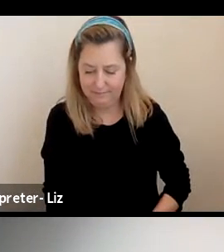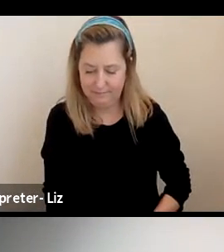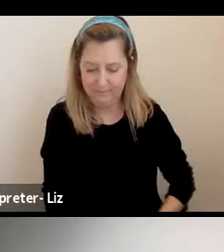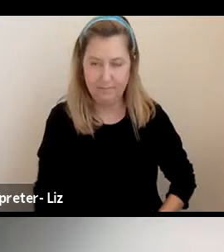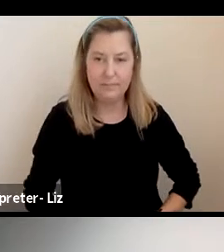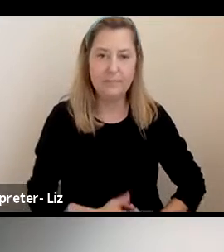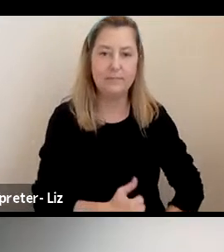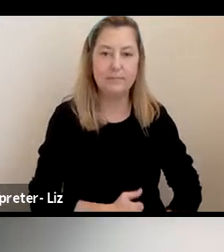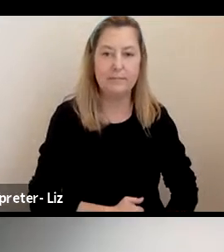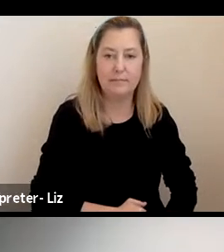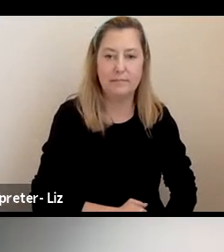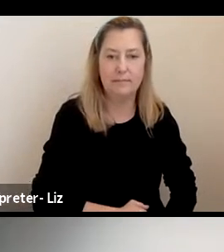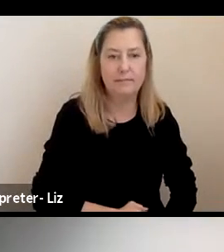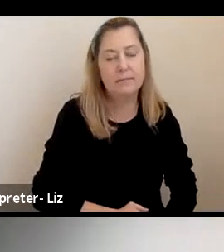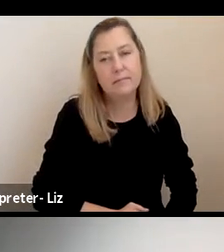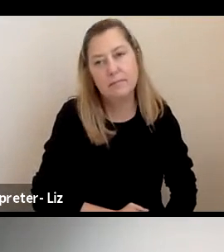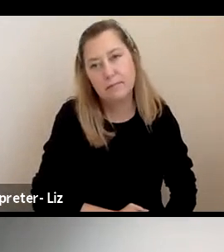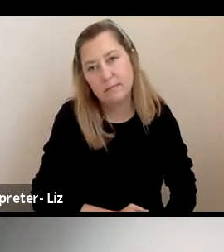We're missing Alan,